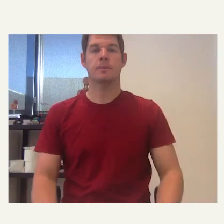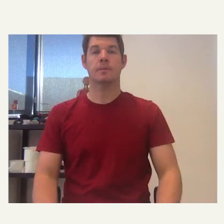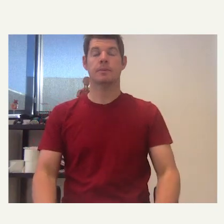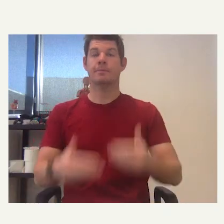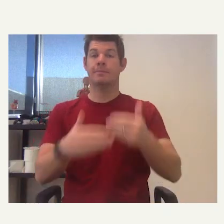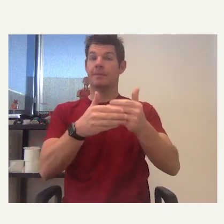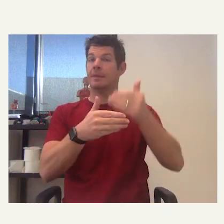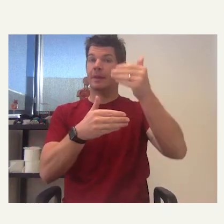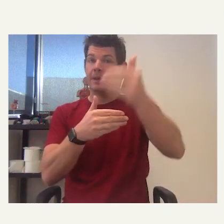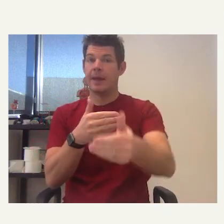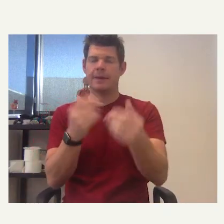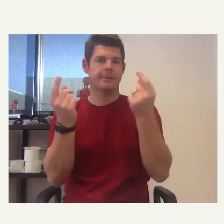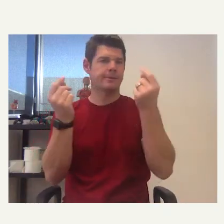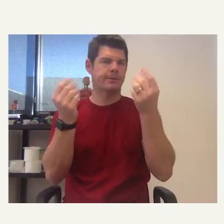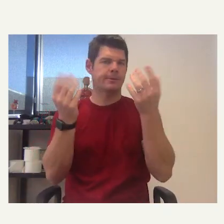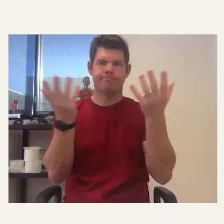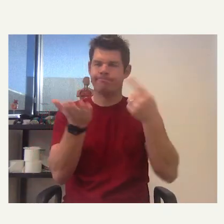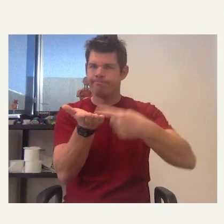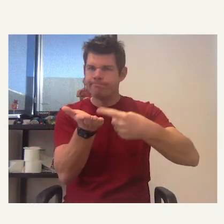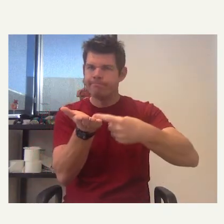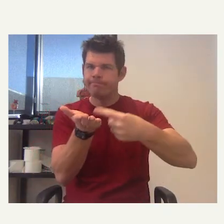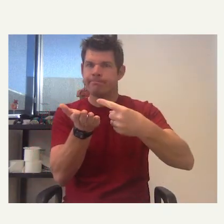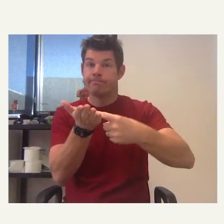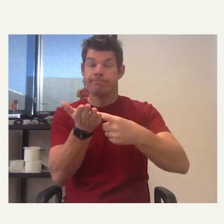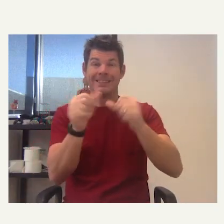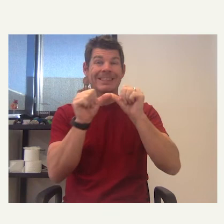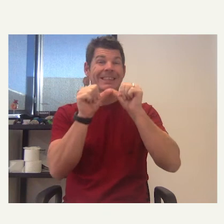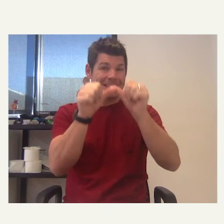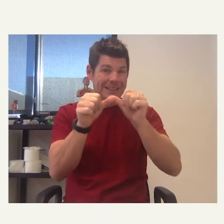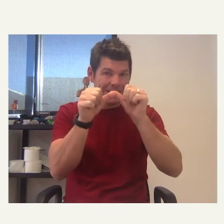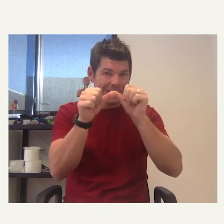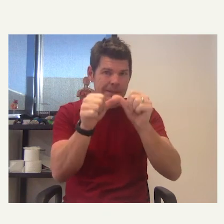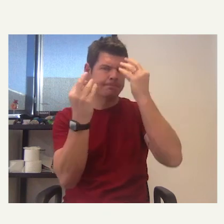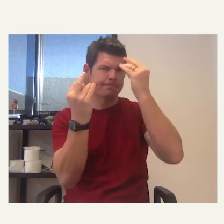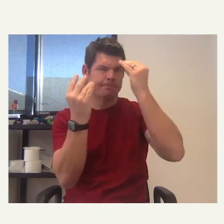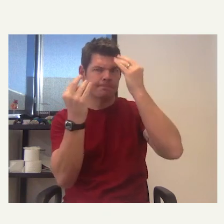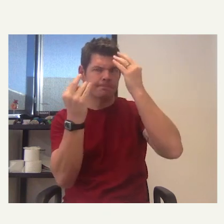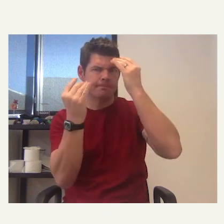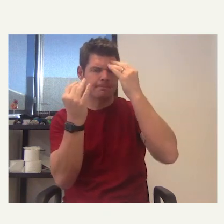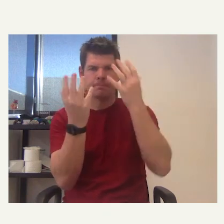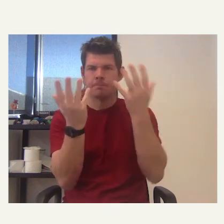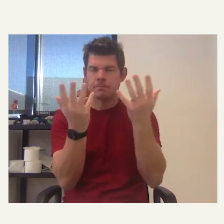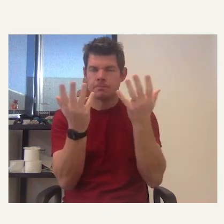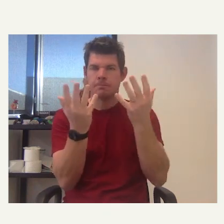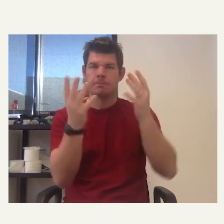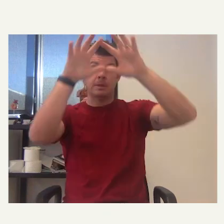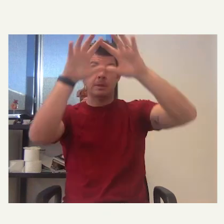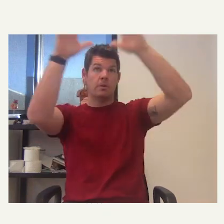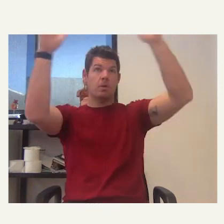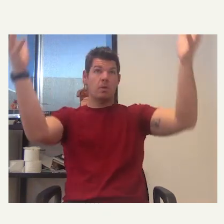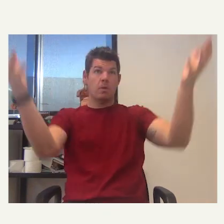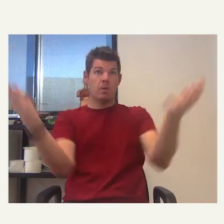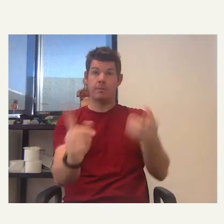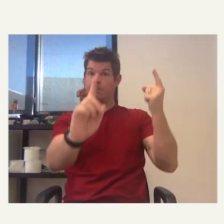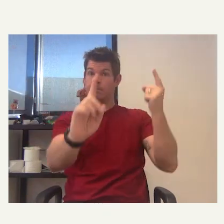The next thing that we're going to talk about, so keeping in mind that our overall goal